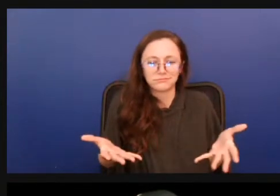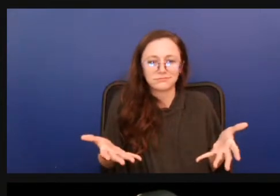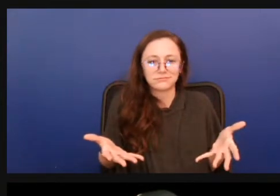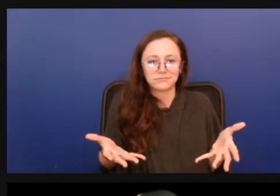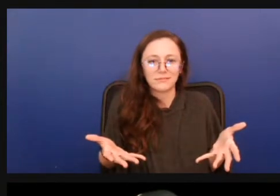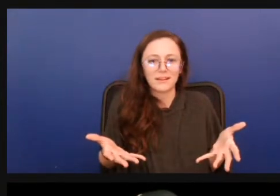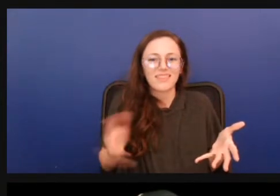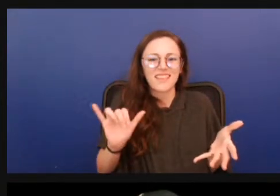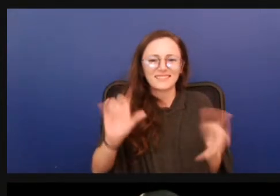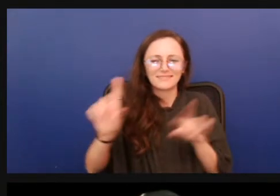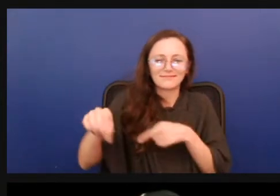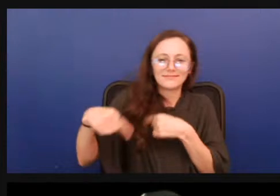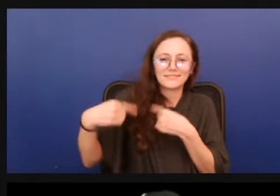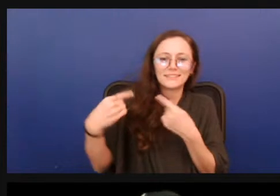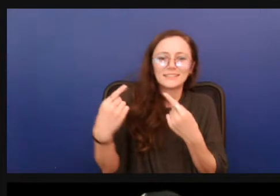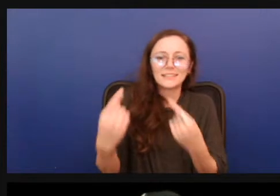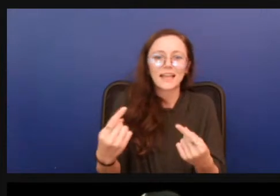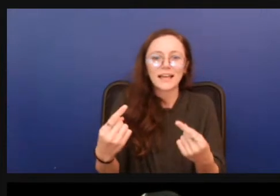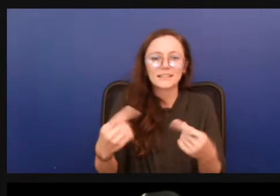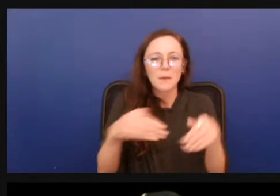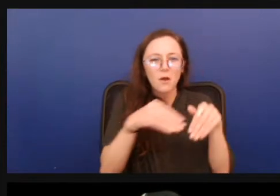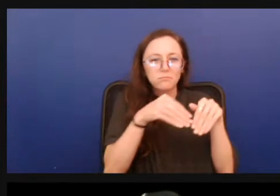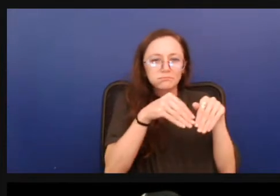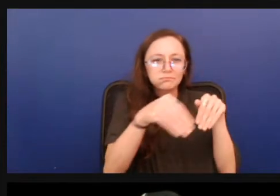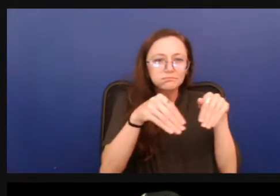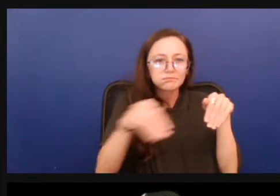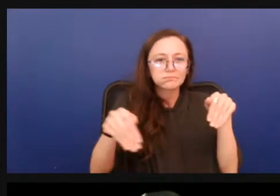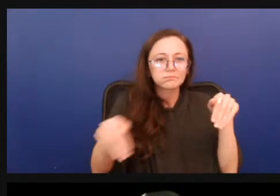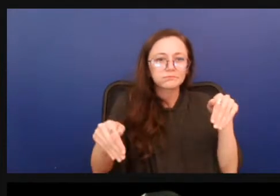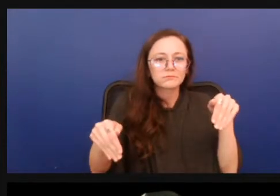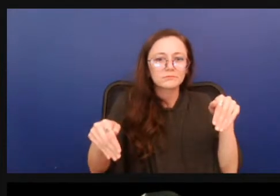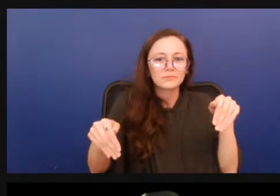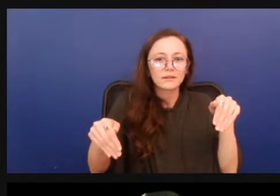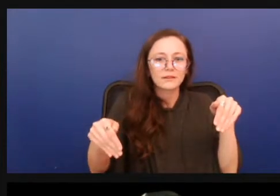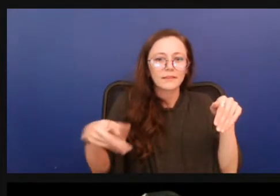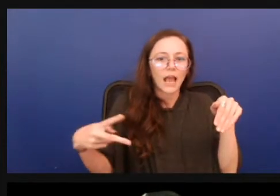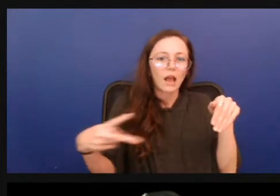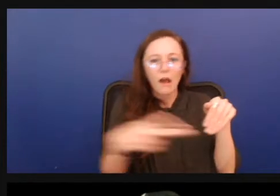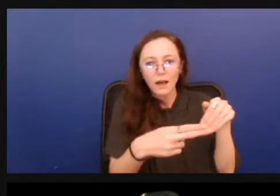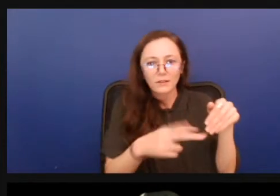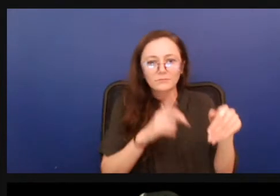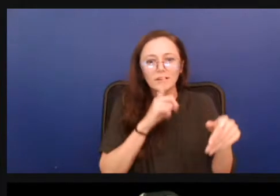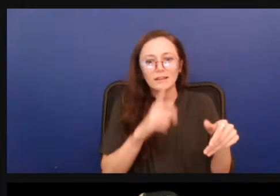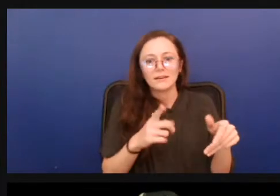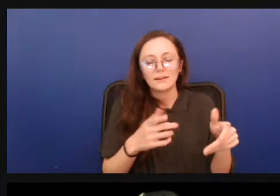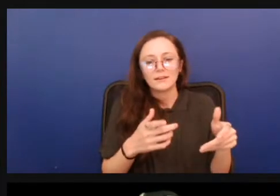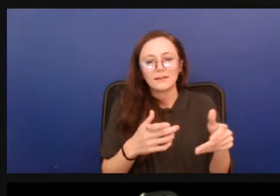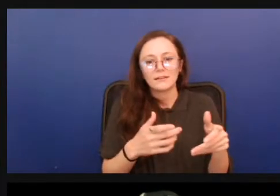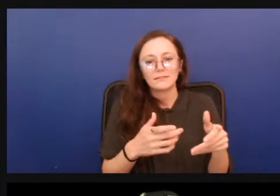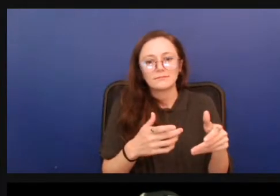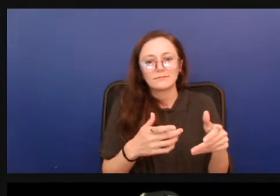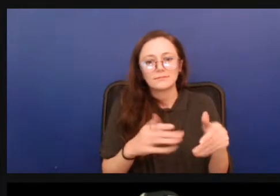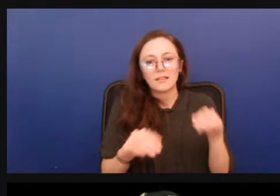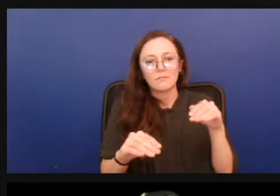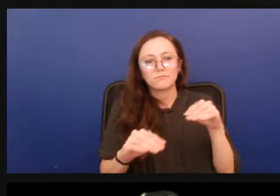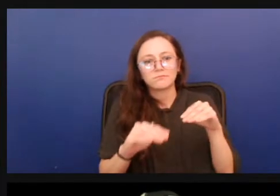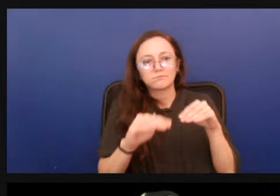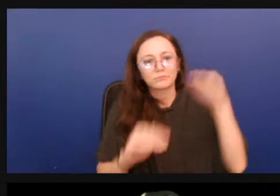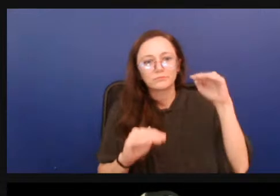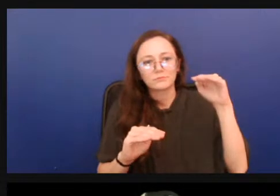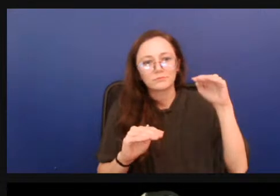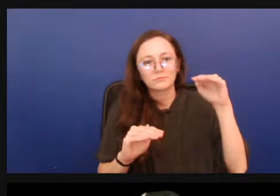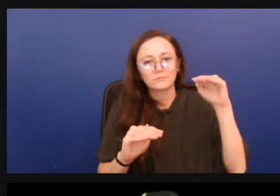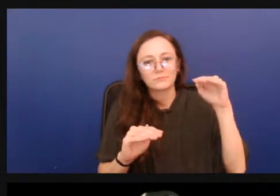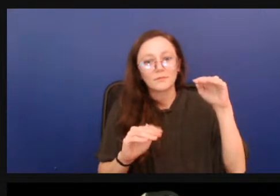then has been cut by faults, which have sliced off some slivers of it and offset them by